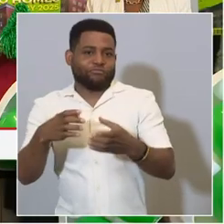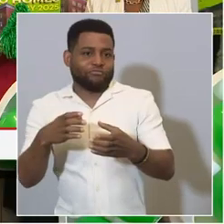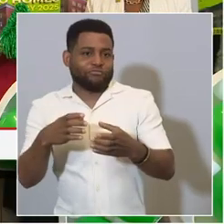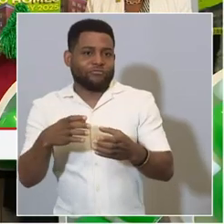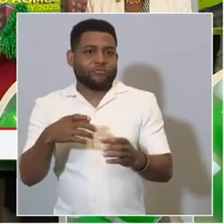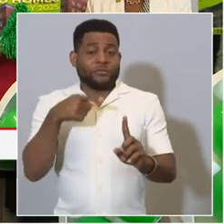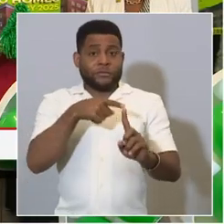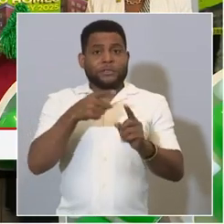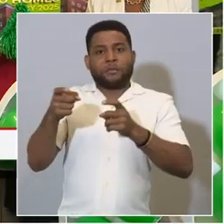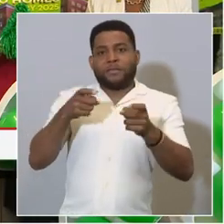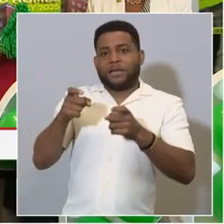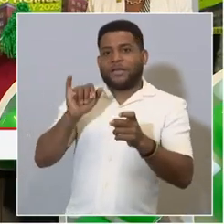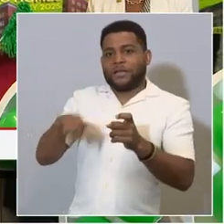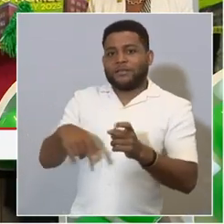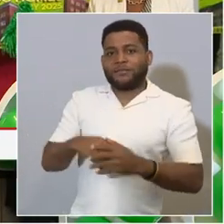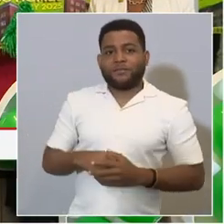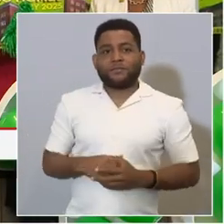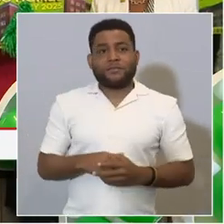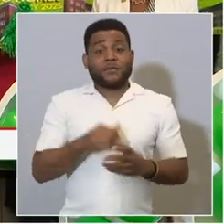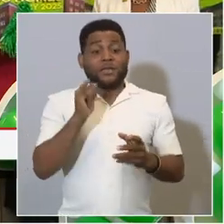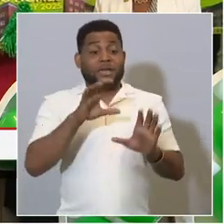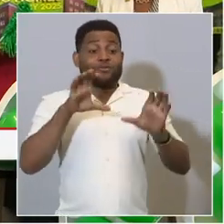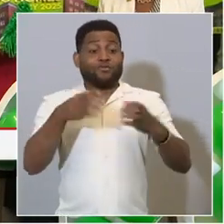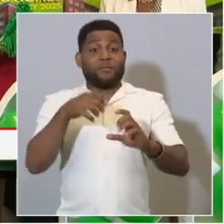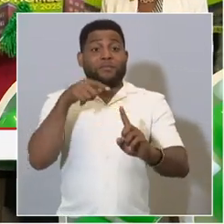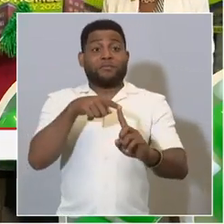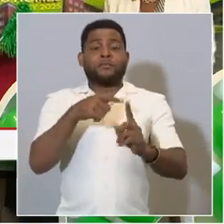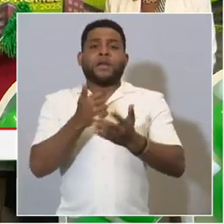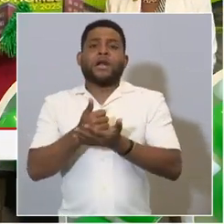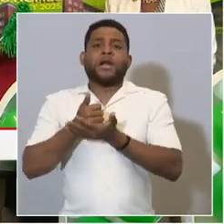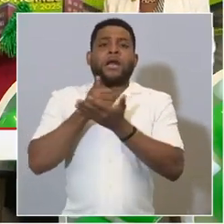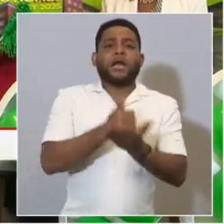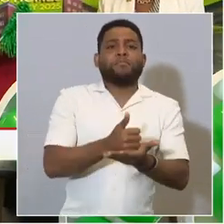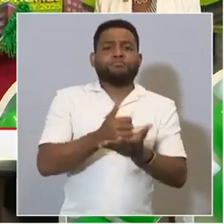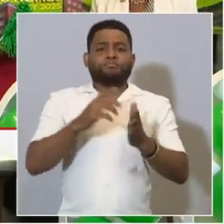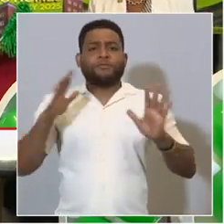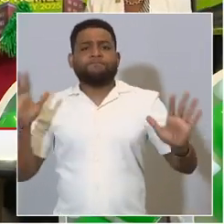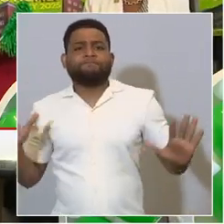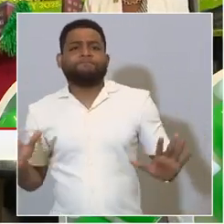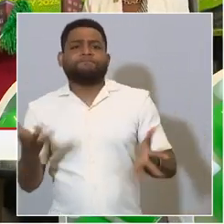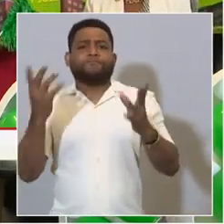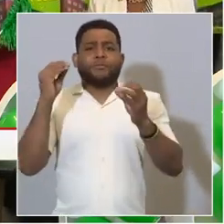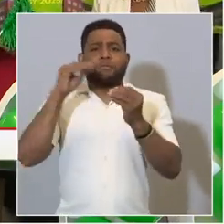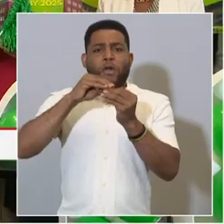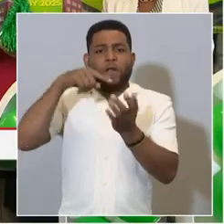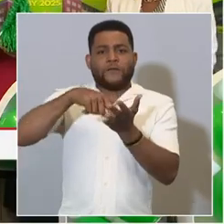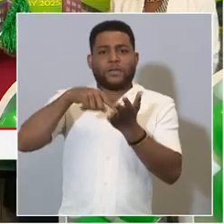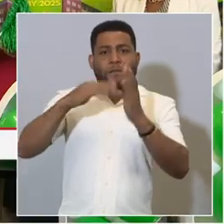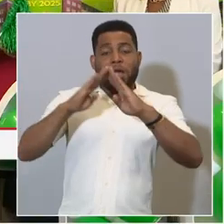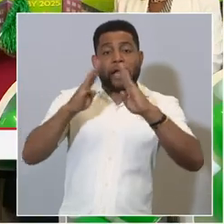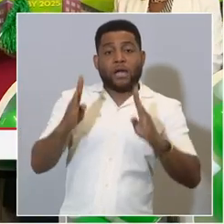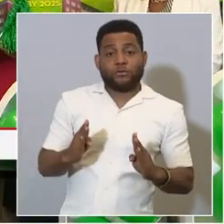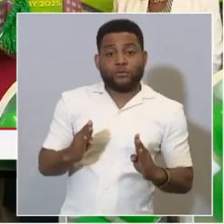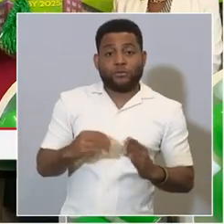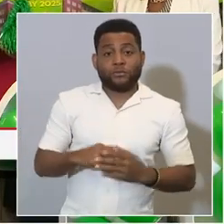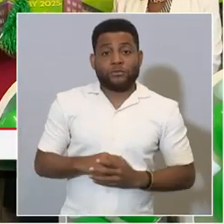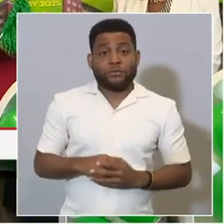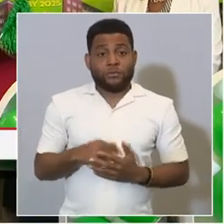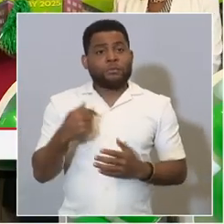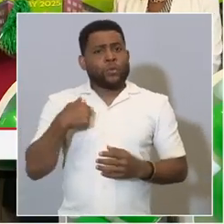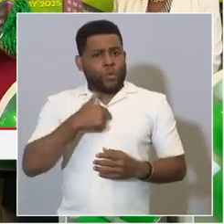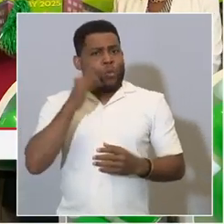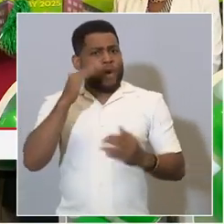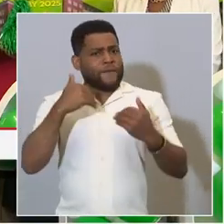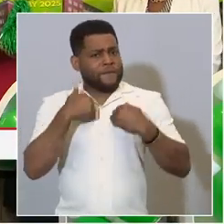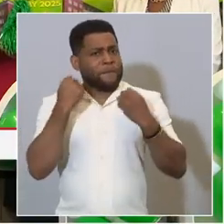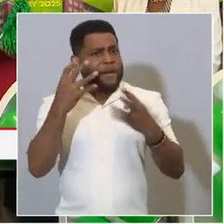us advance affordable housing. We're going to hear from a few people today, but I do want to make a few remarks because